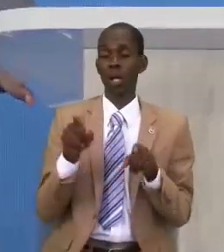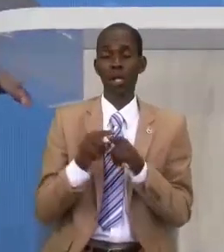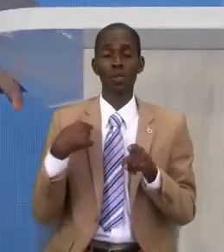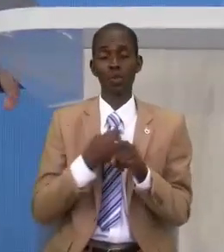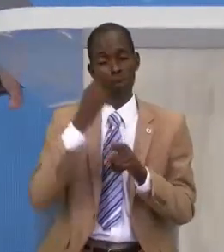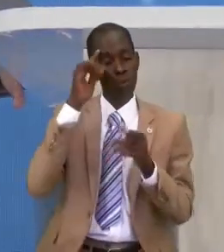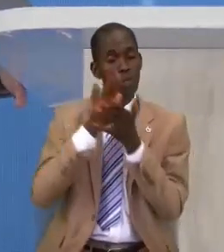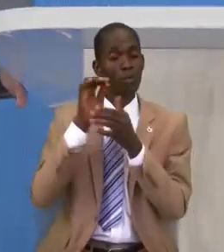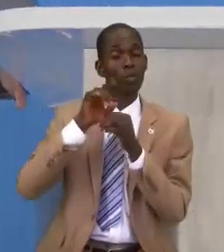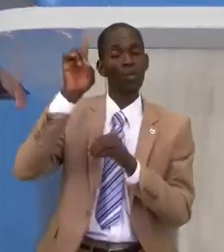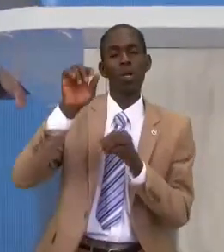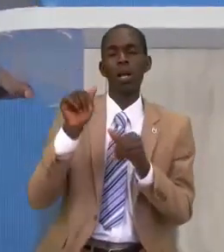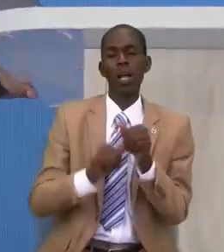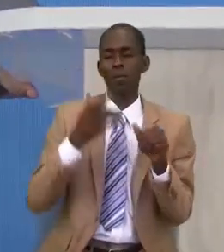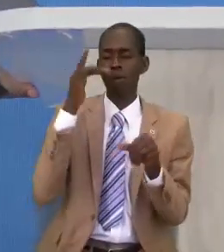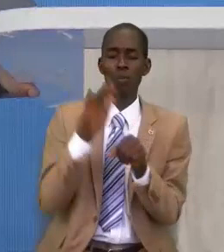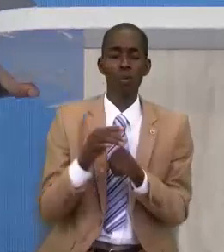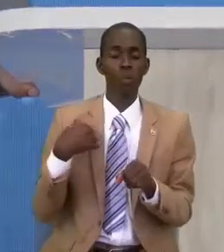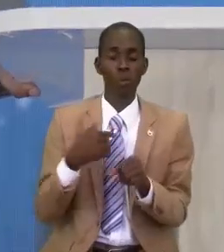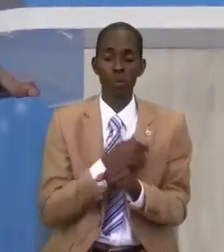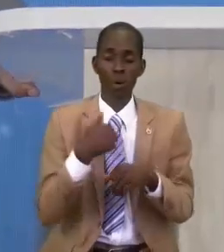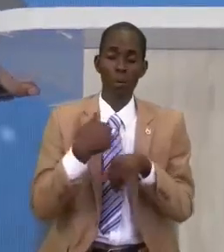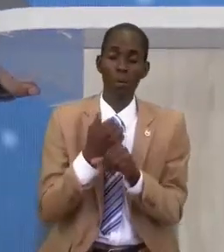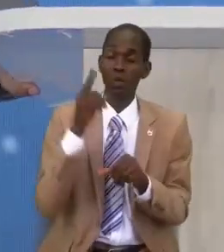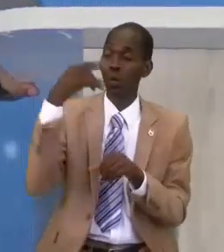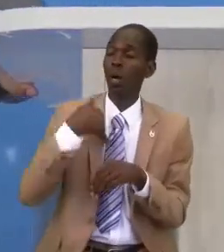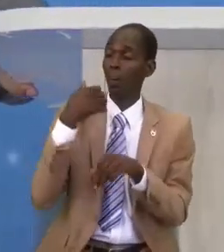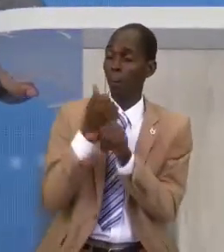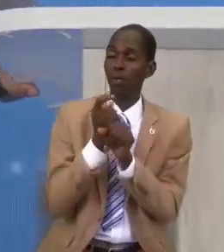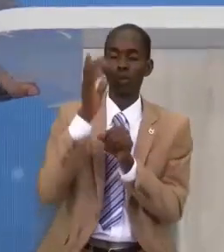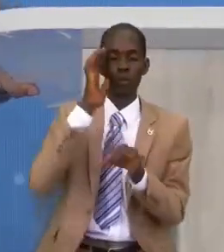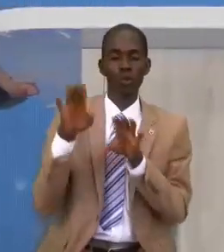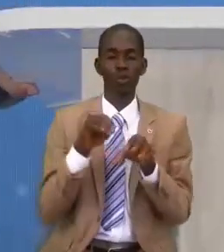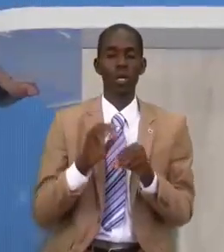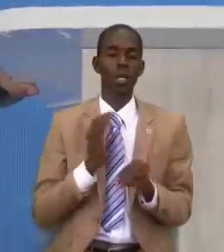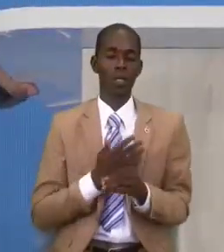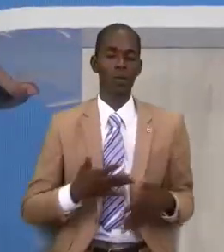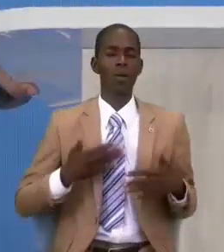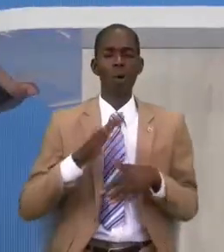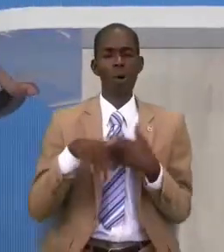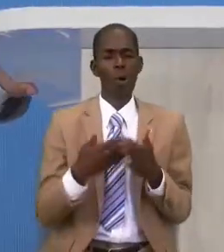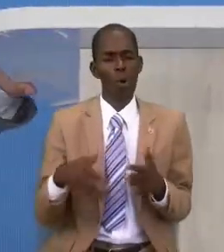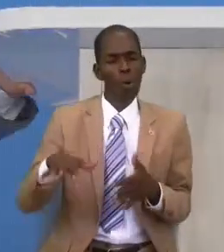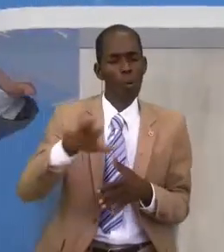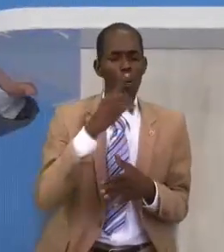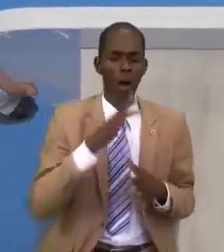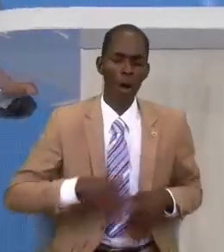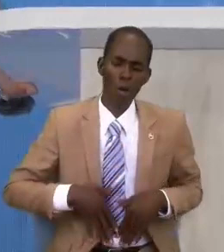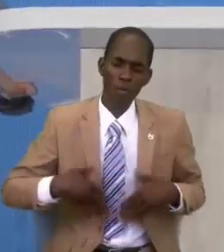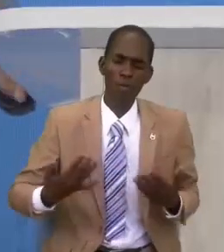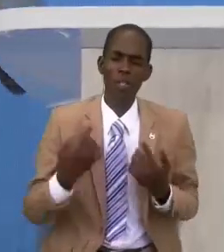our lives. I pray, Lord, those who have confessed their sins, they are turned away from their sins, and they want to be free from every